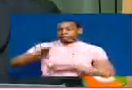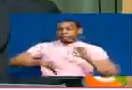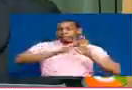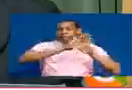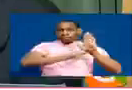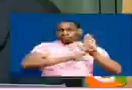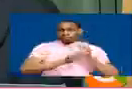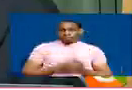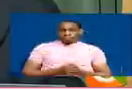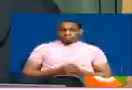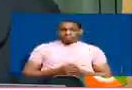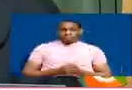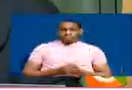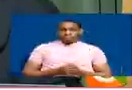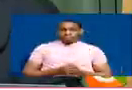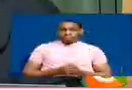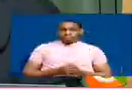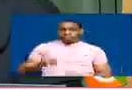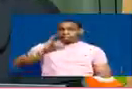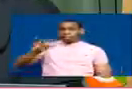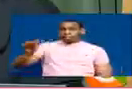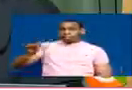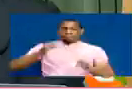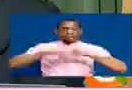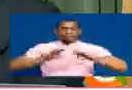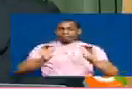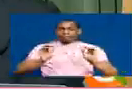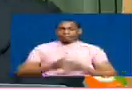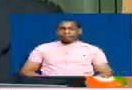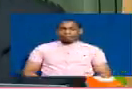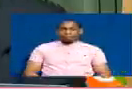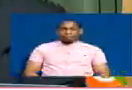257(4) of the Constitution. Sichale J.A. dissenting.